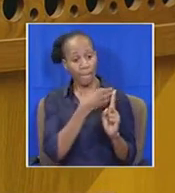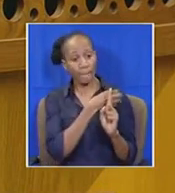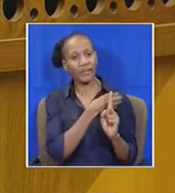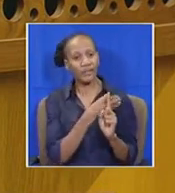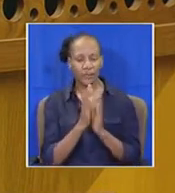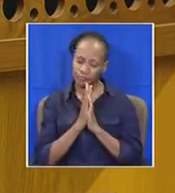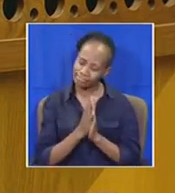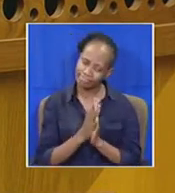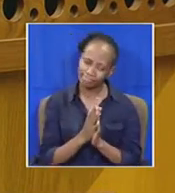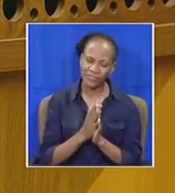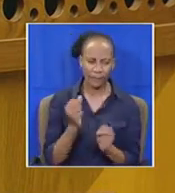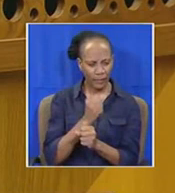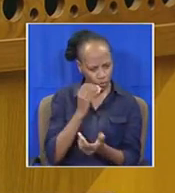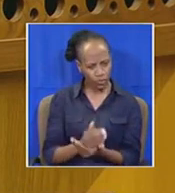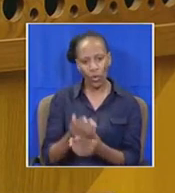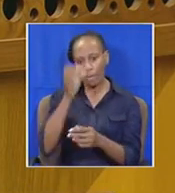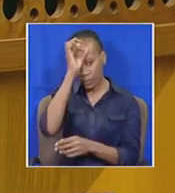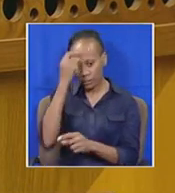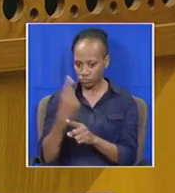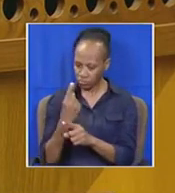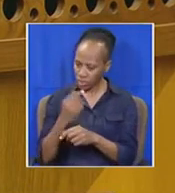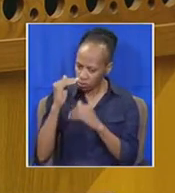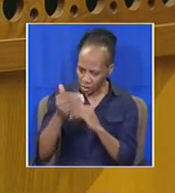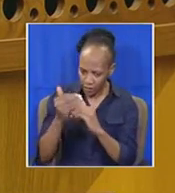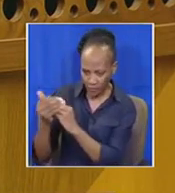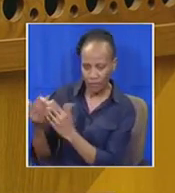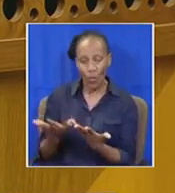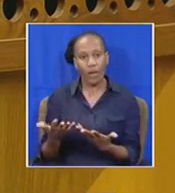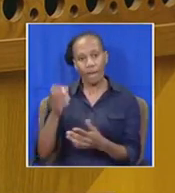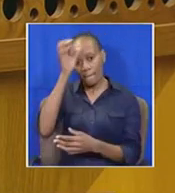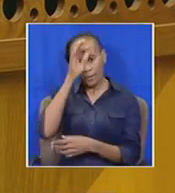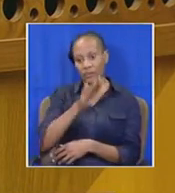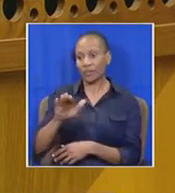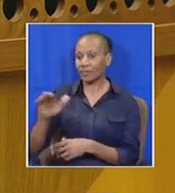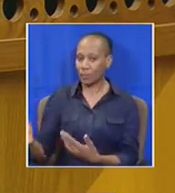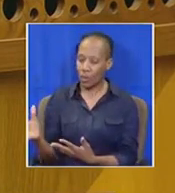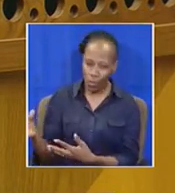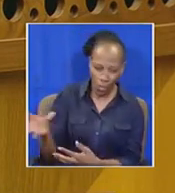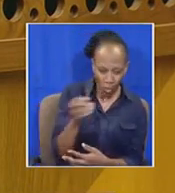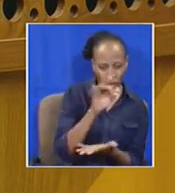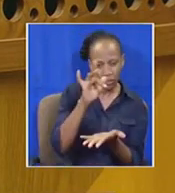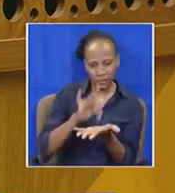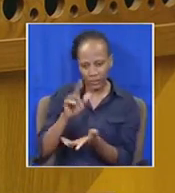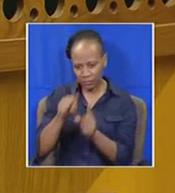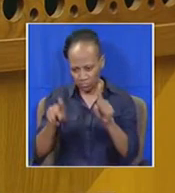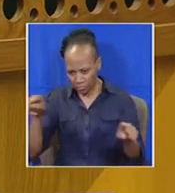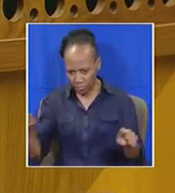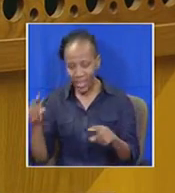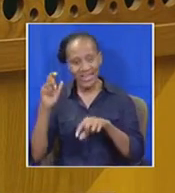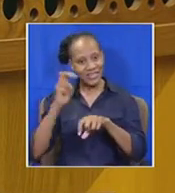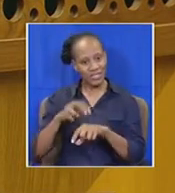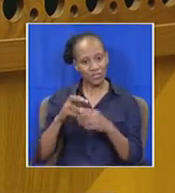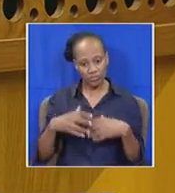the safety of our police officers and police stations. All police stations need to resort to new